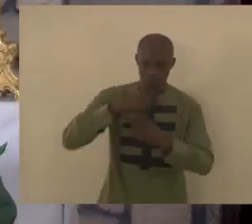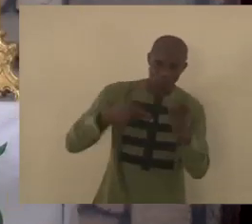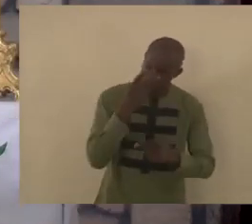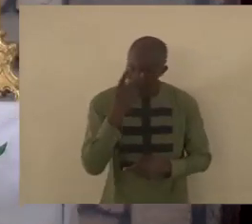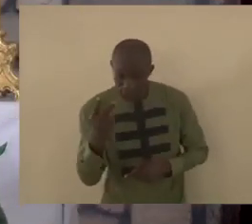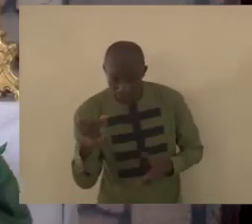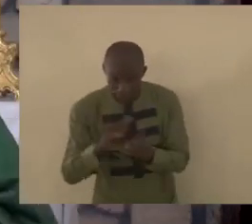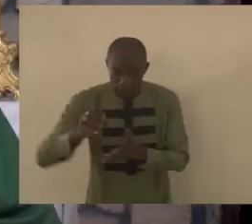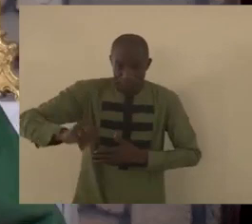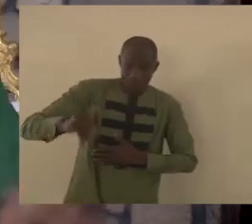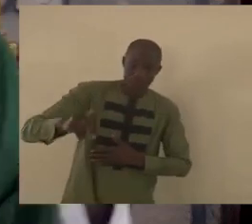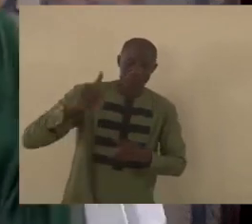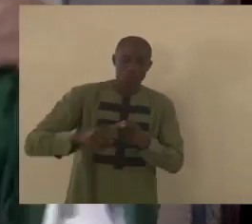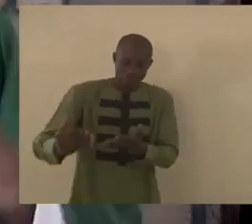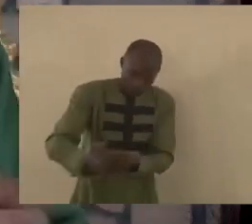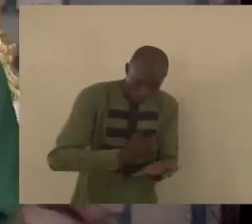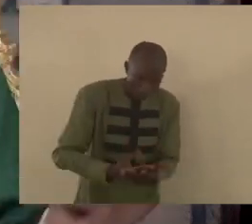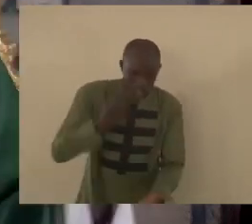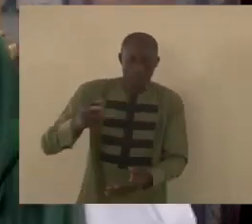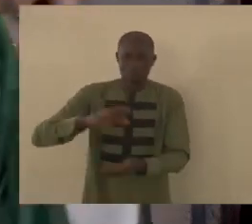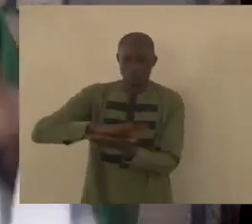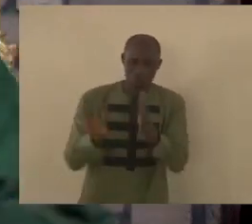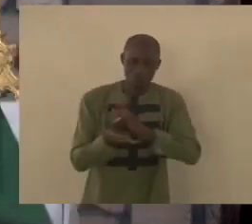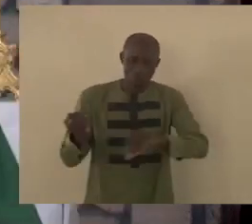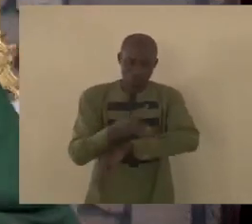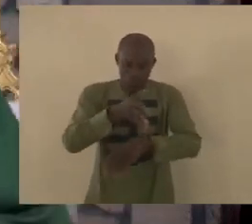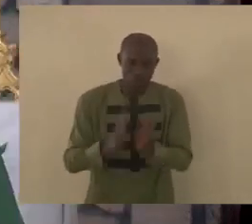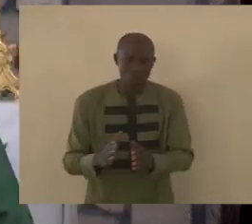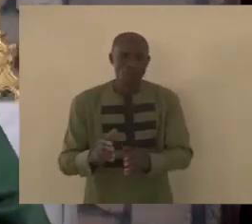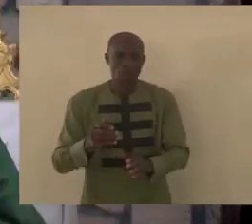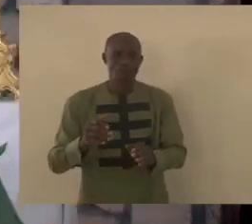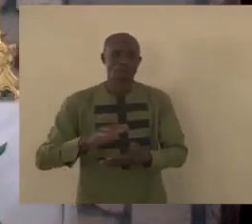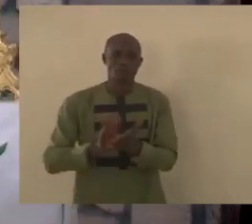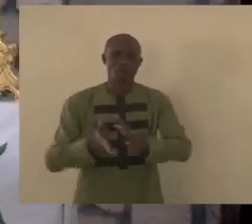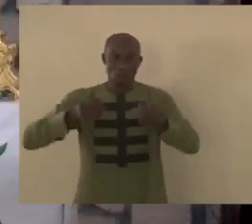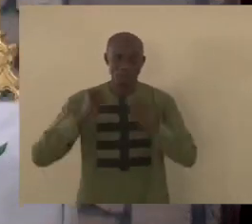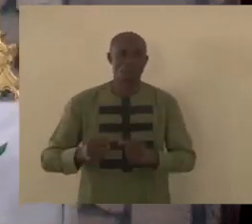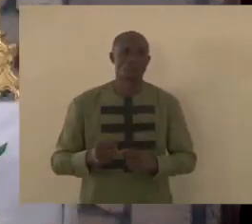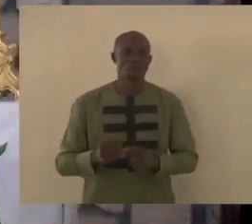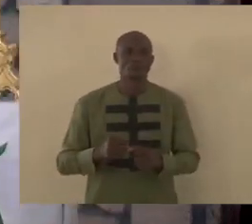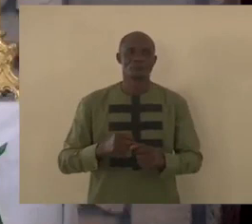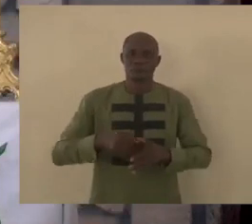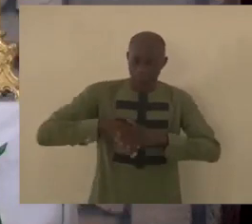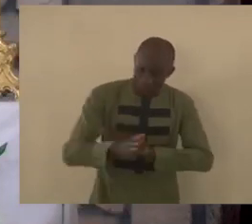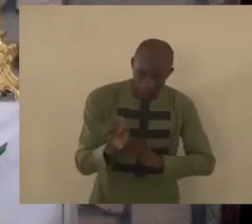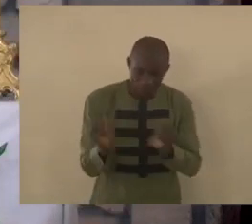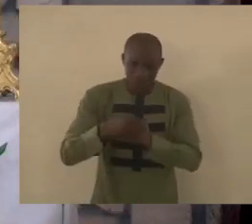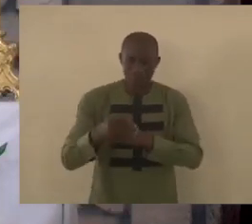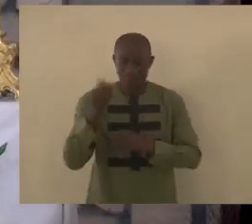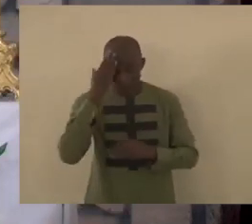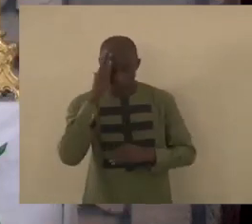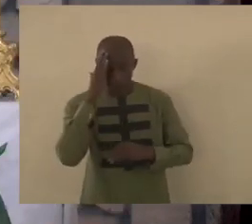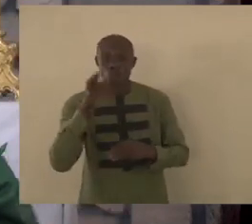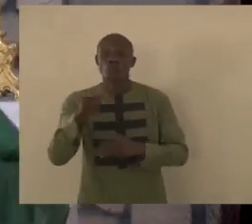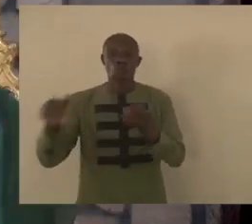But when you see leadership as an opportunity to amass wealth, to become influential, to become powerful, when you get into office, you know what you